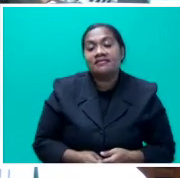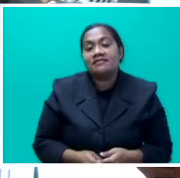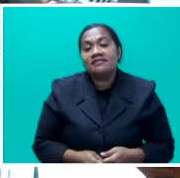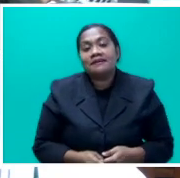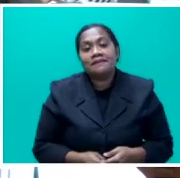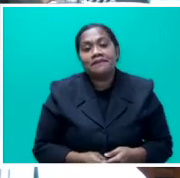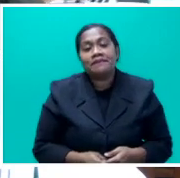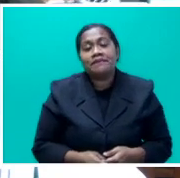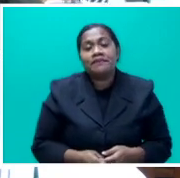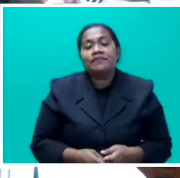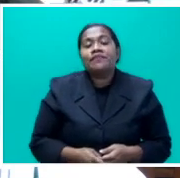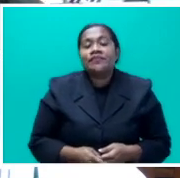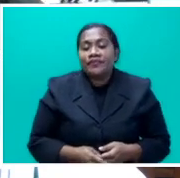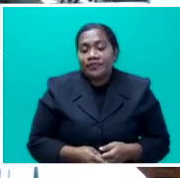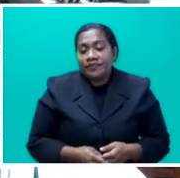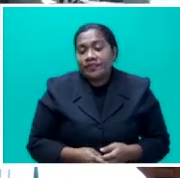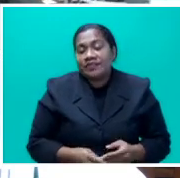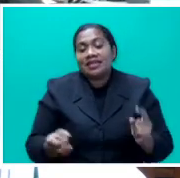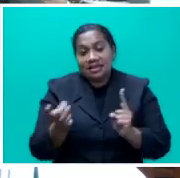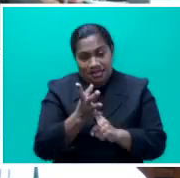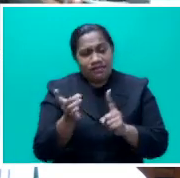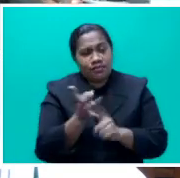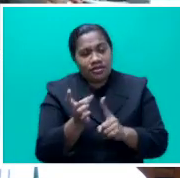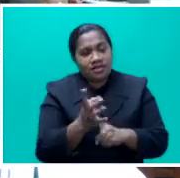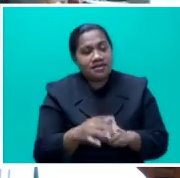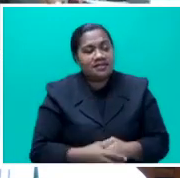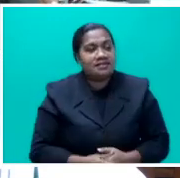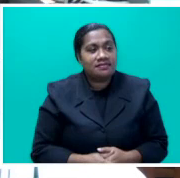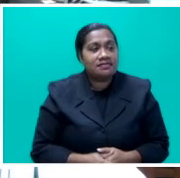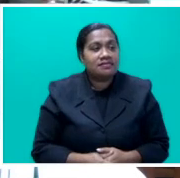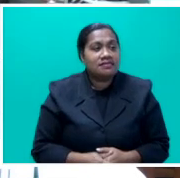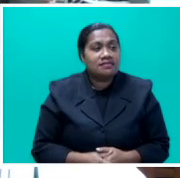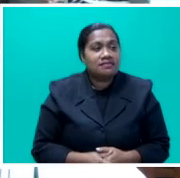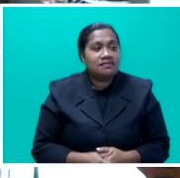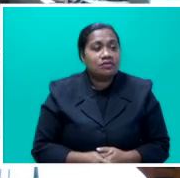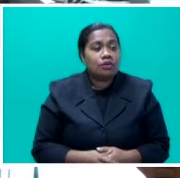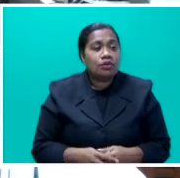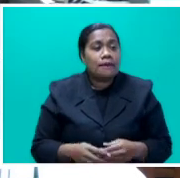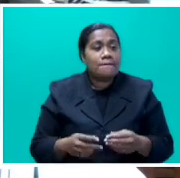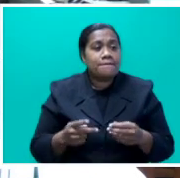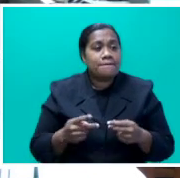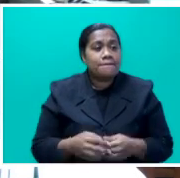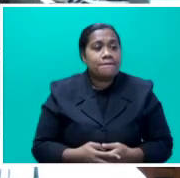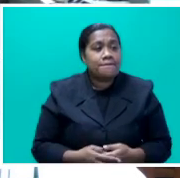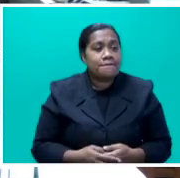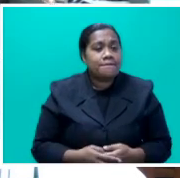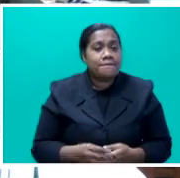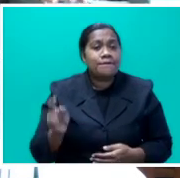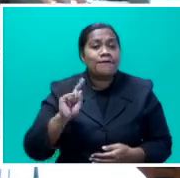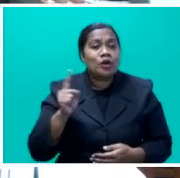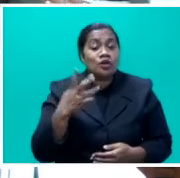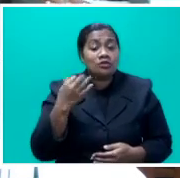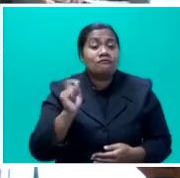Equally important, again, is the provision of good communication. As